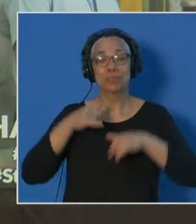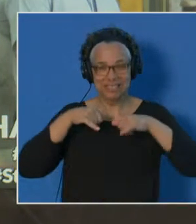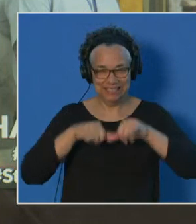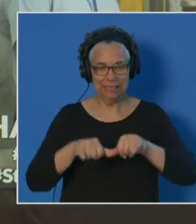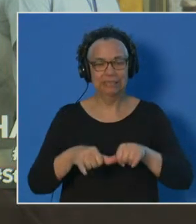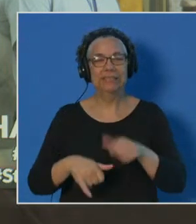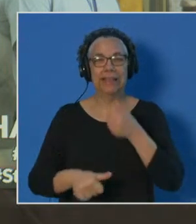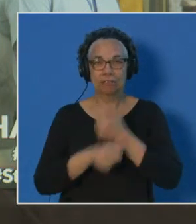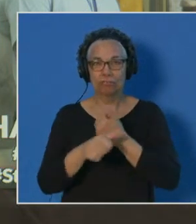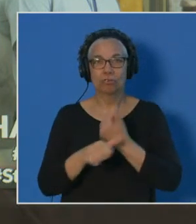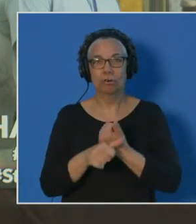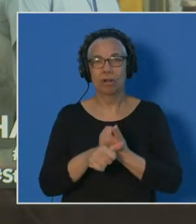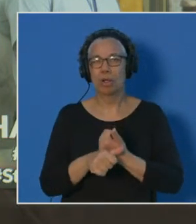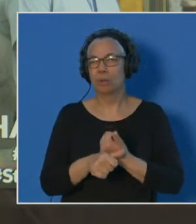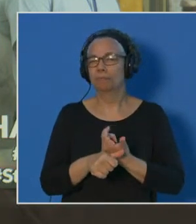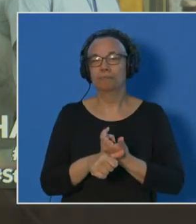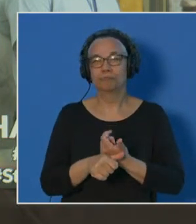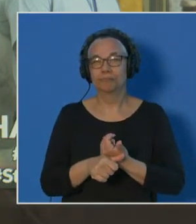things stand at the moment.